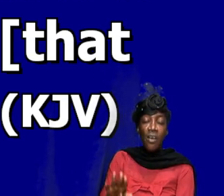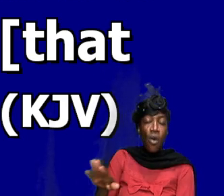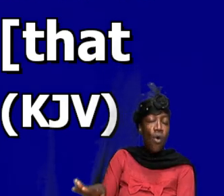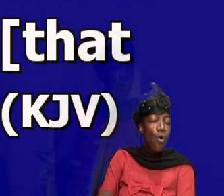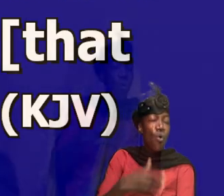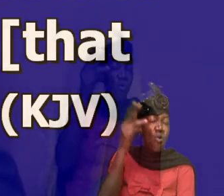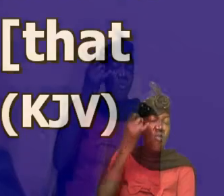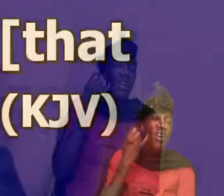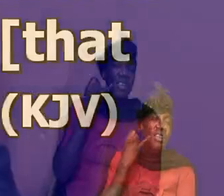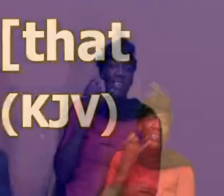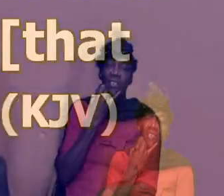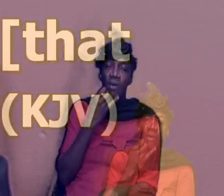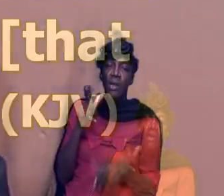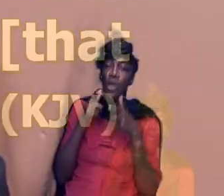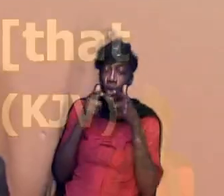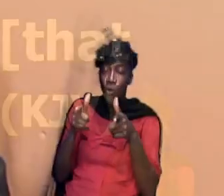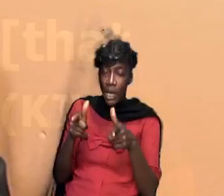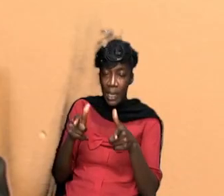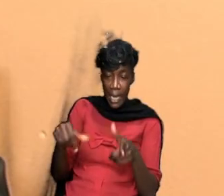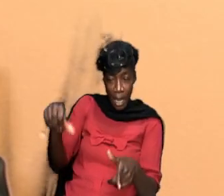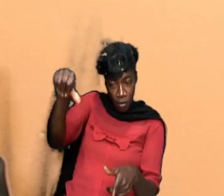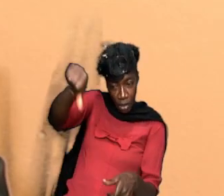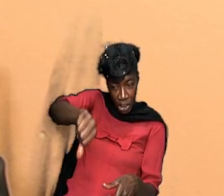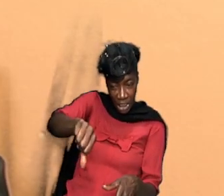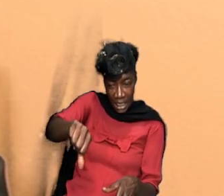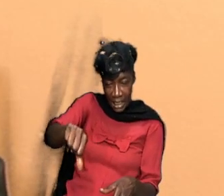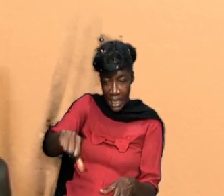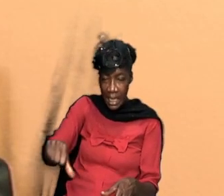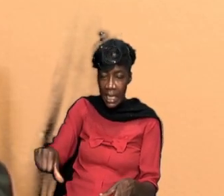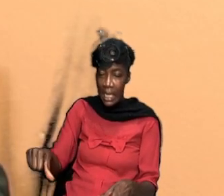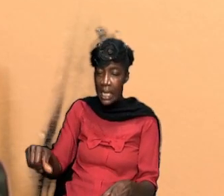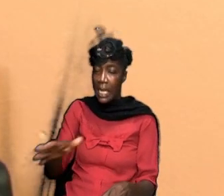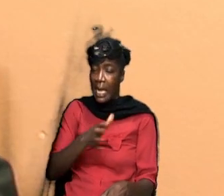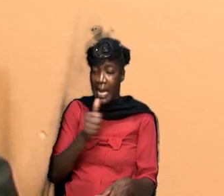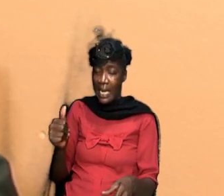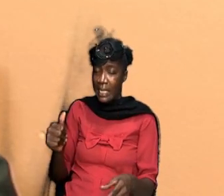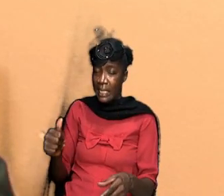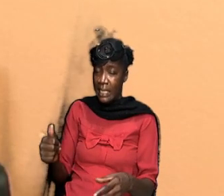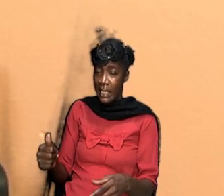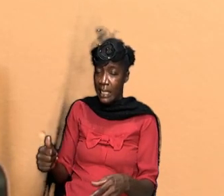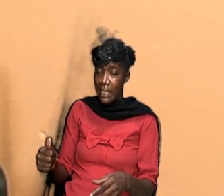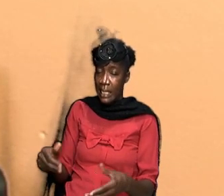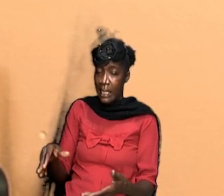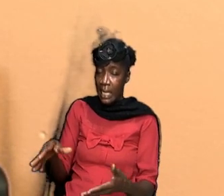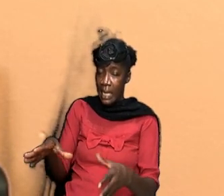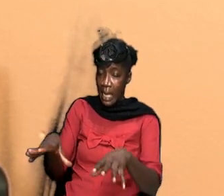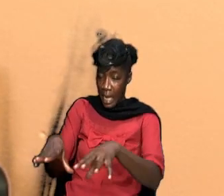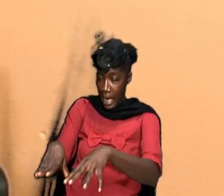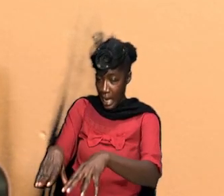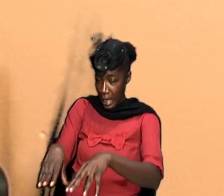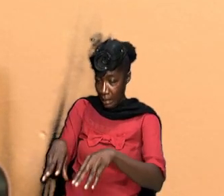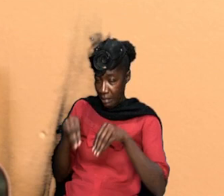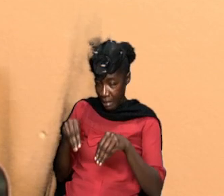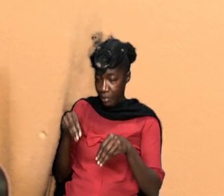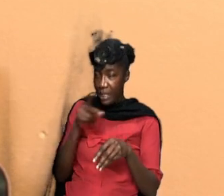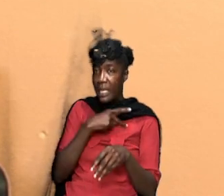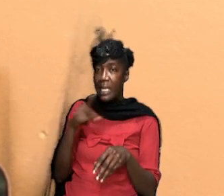little bit at the rejected and the accepted kings. And from the readings, we are